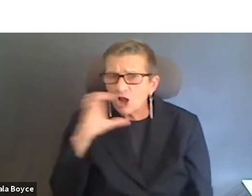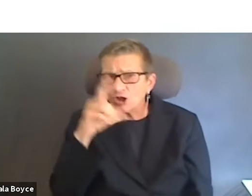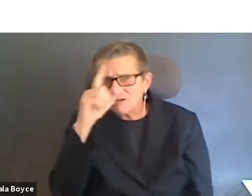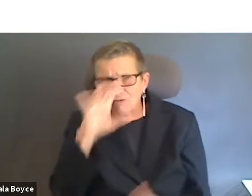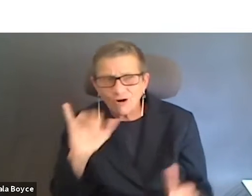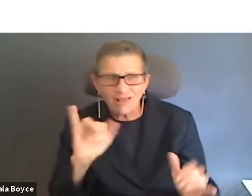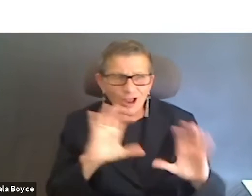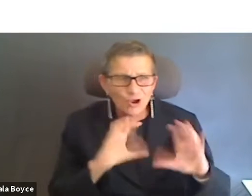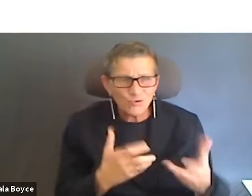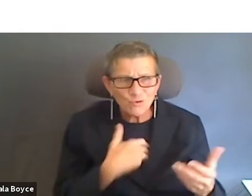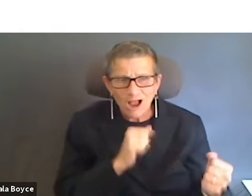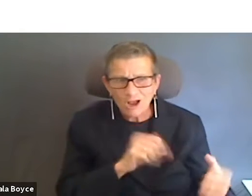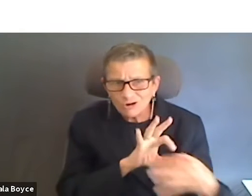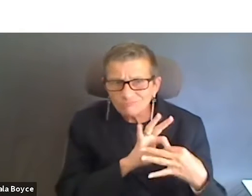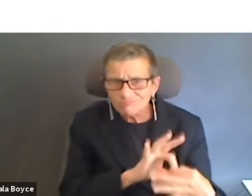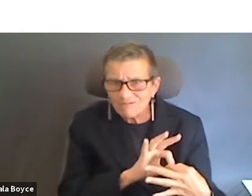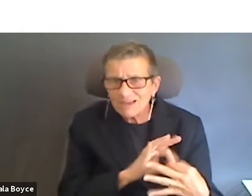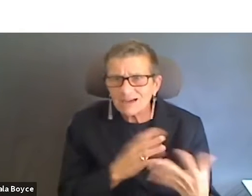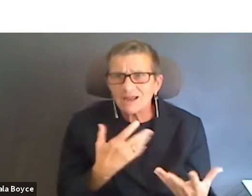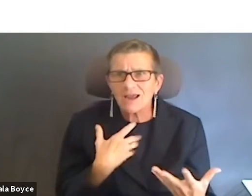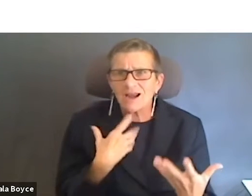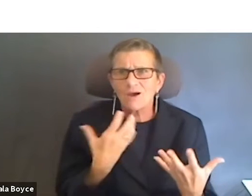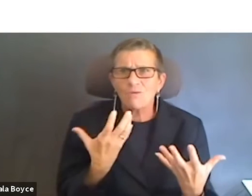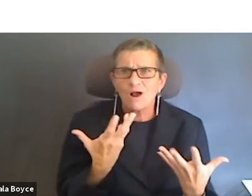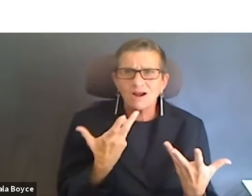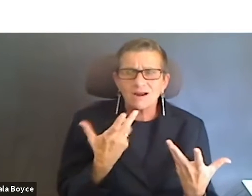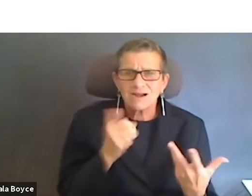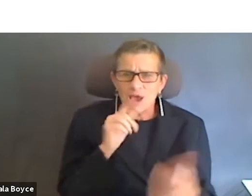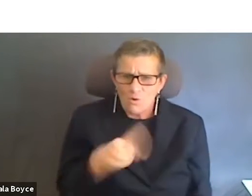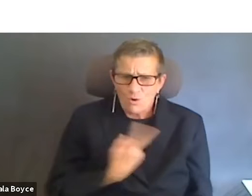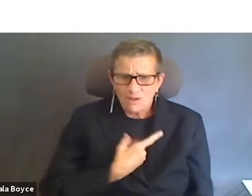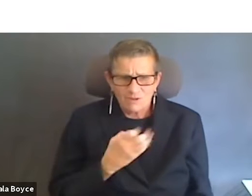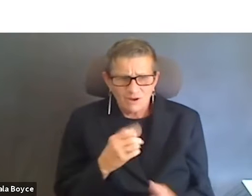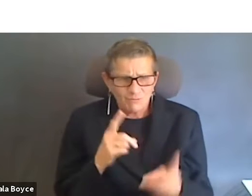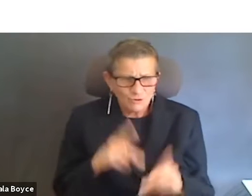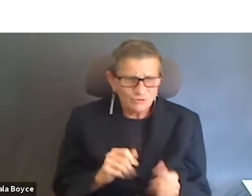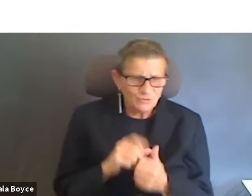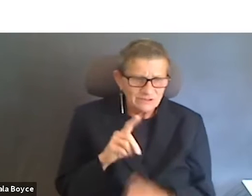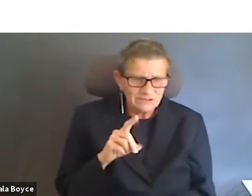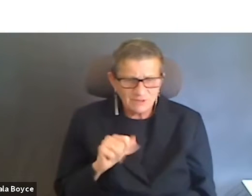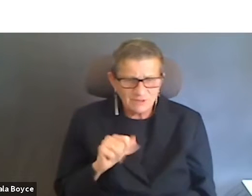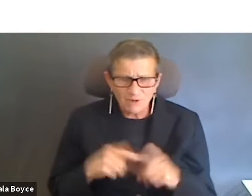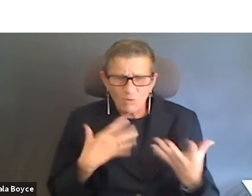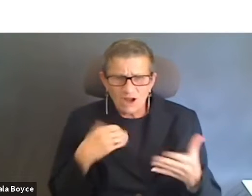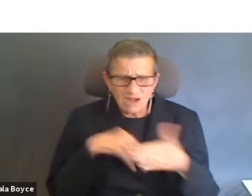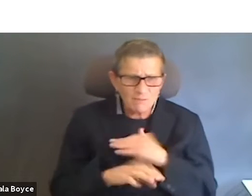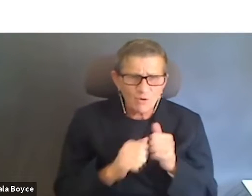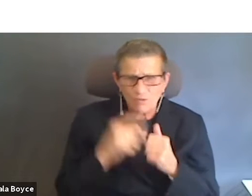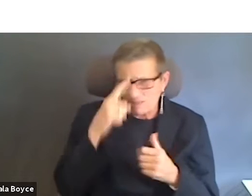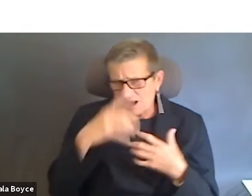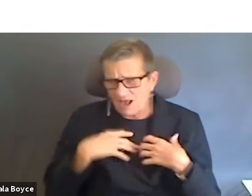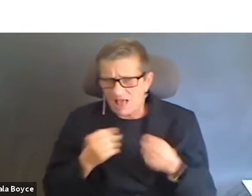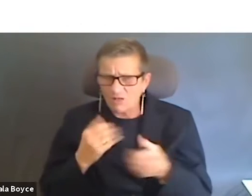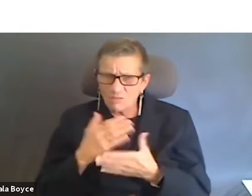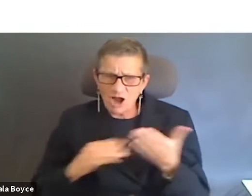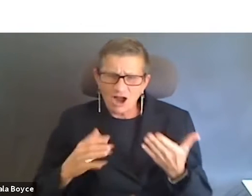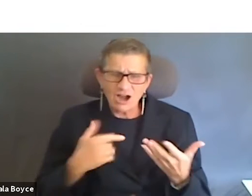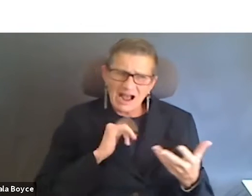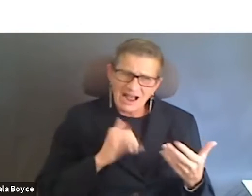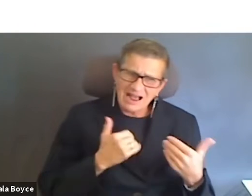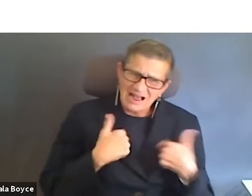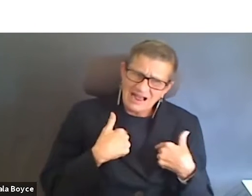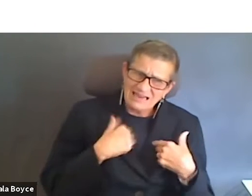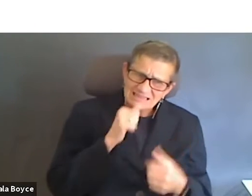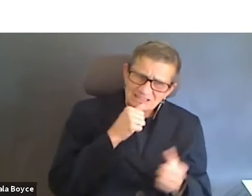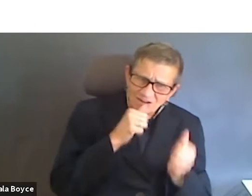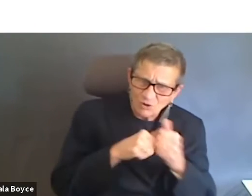So I didn't just want to be a person with disabilities. I wanted to kind of come in with a mental health aspect of, hi, I suffer with this. I want